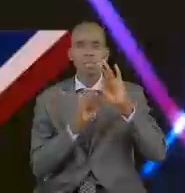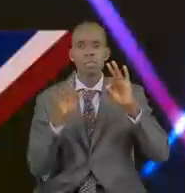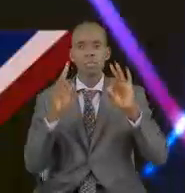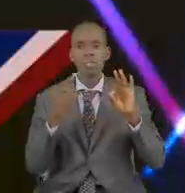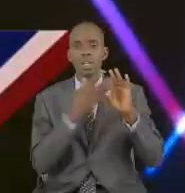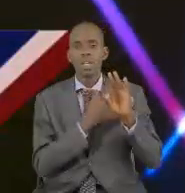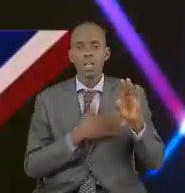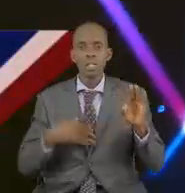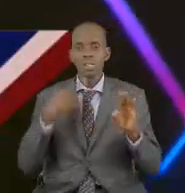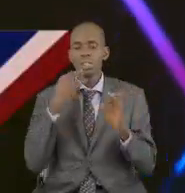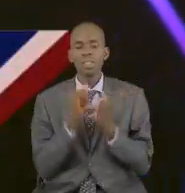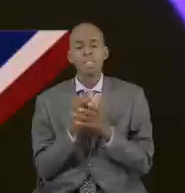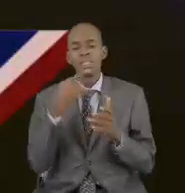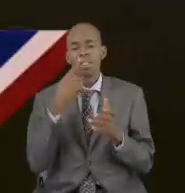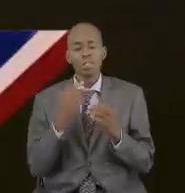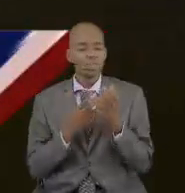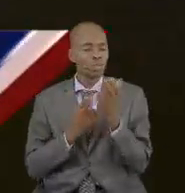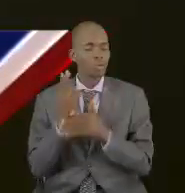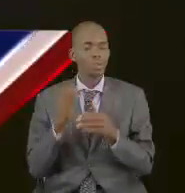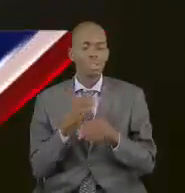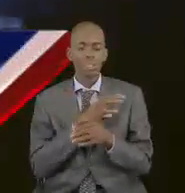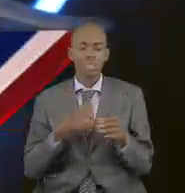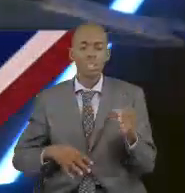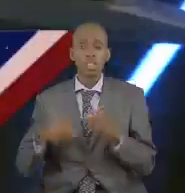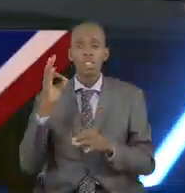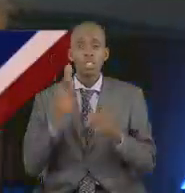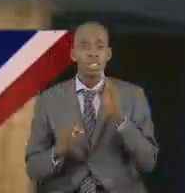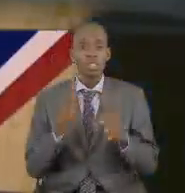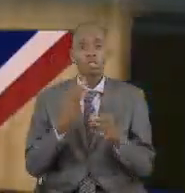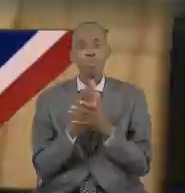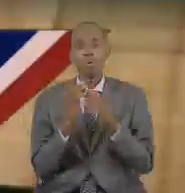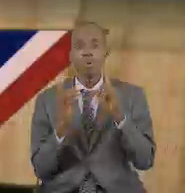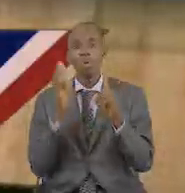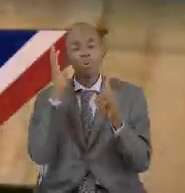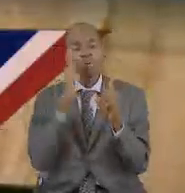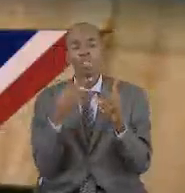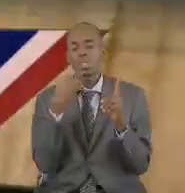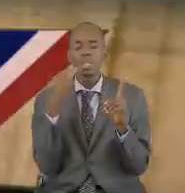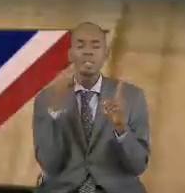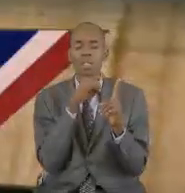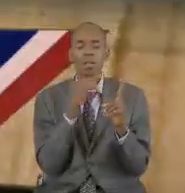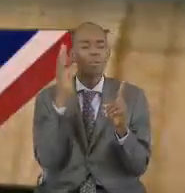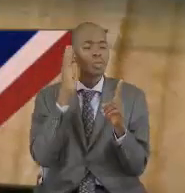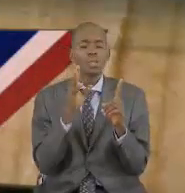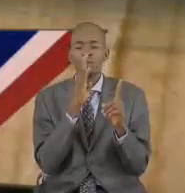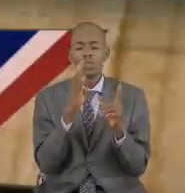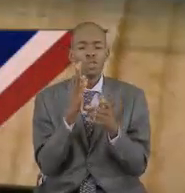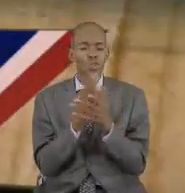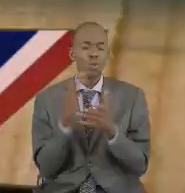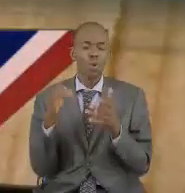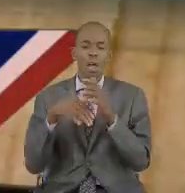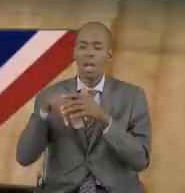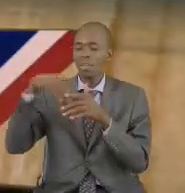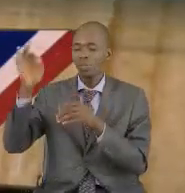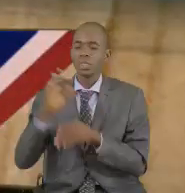Christ. If somebody is going to tell a lie, he has to be outside Christ. You cannot be in